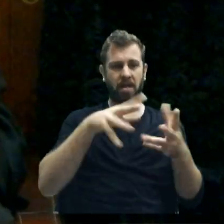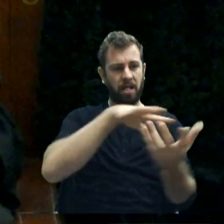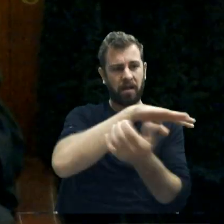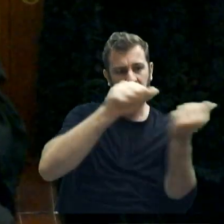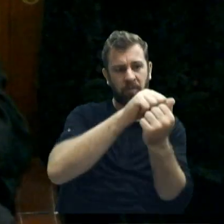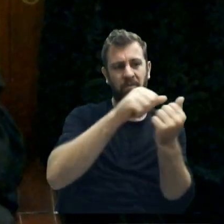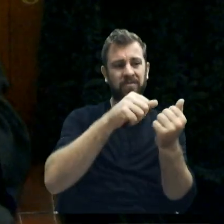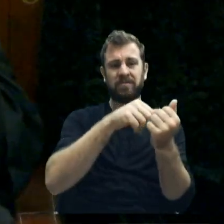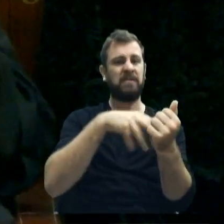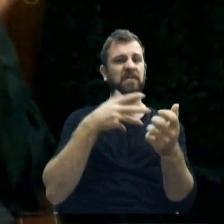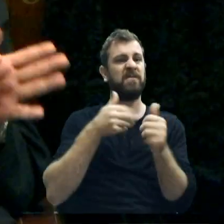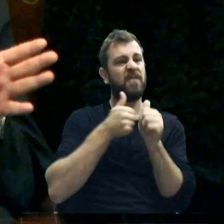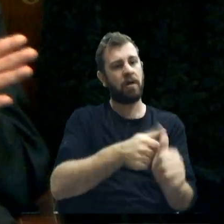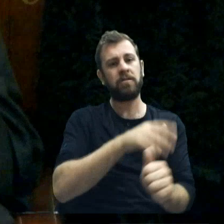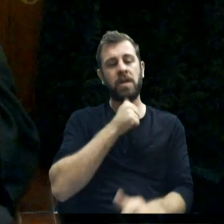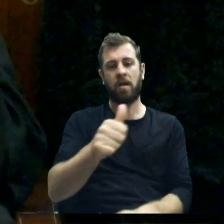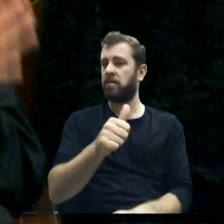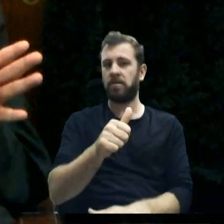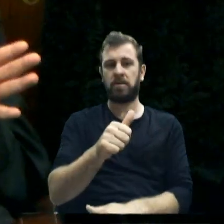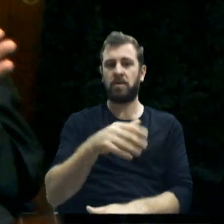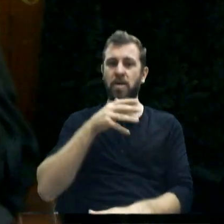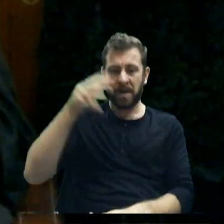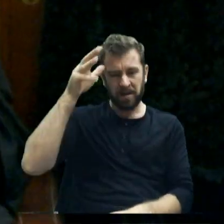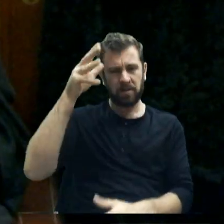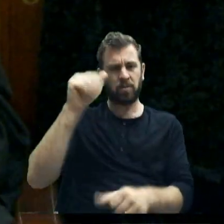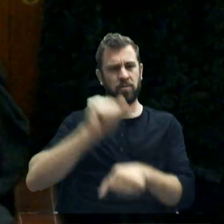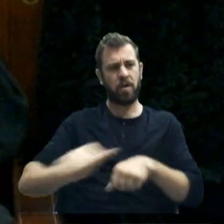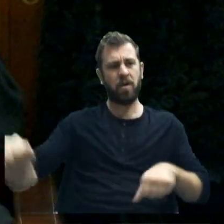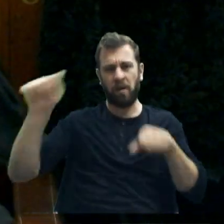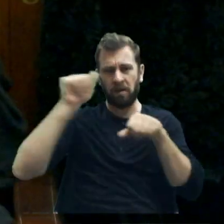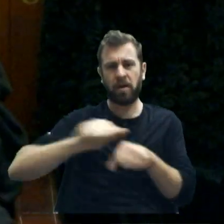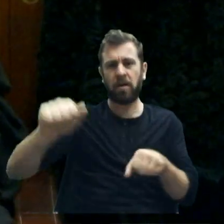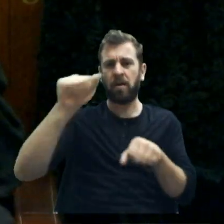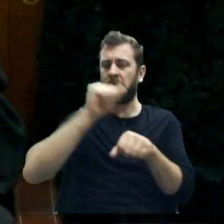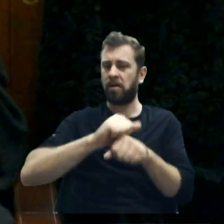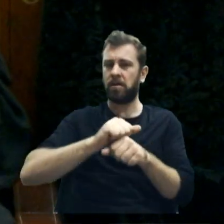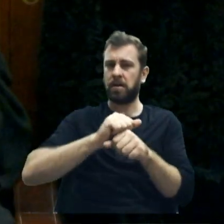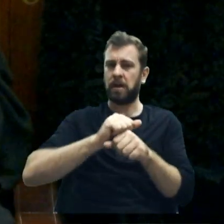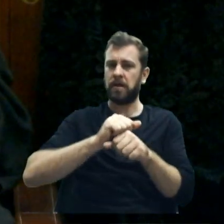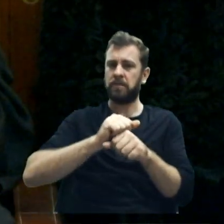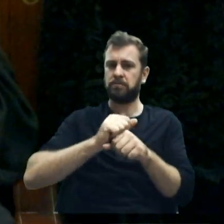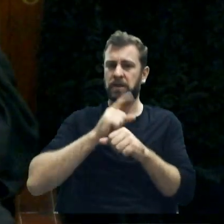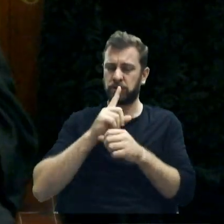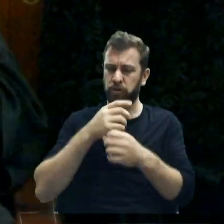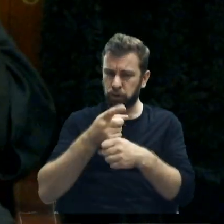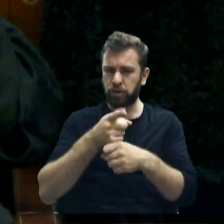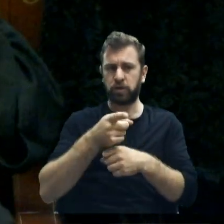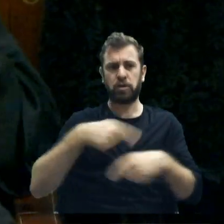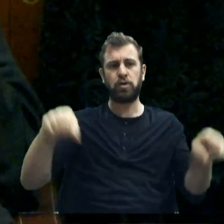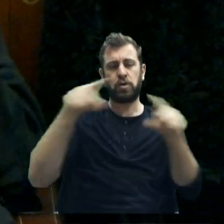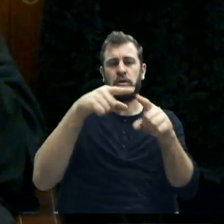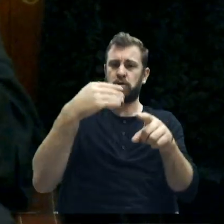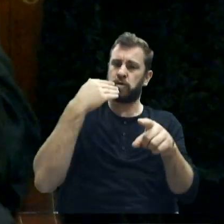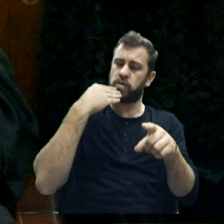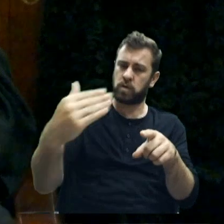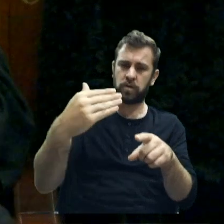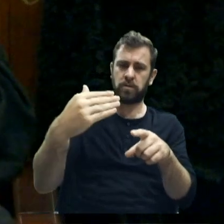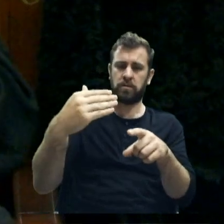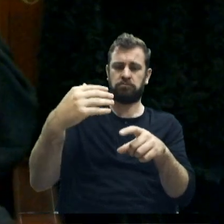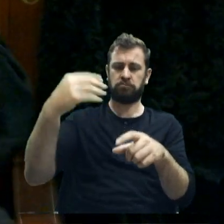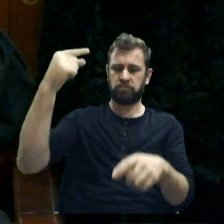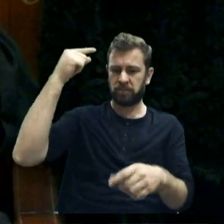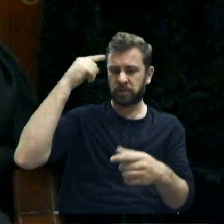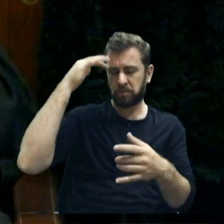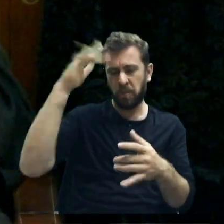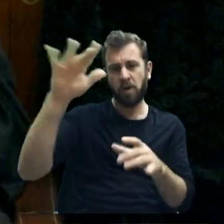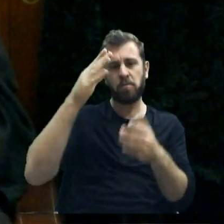all that. Your parents have worked too hard to make sure you are a good head on your shoulders for you to